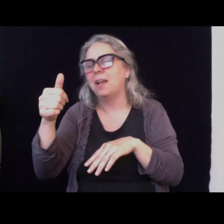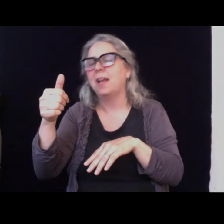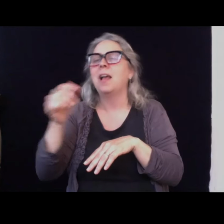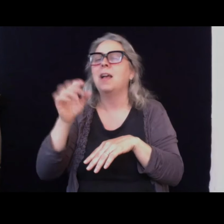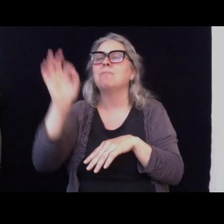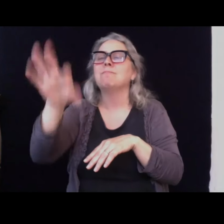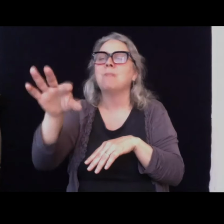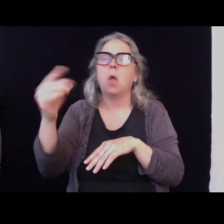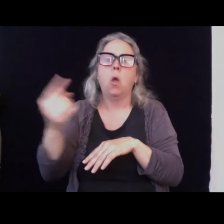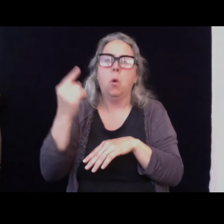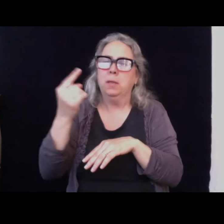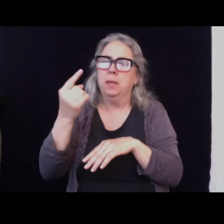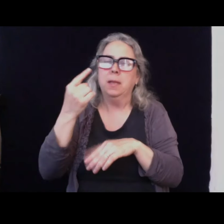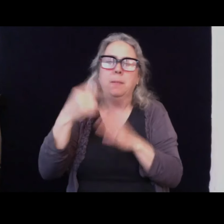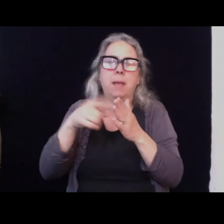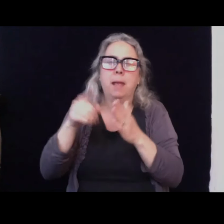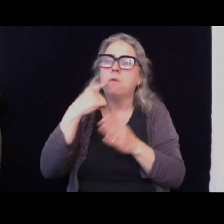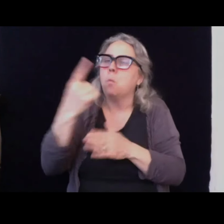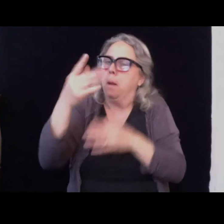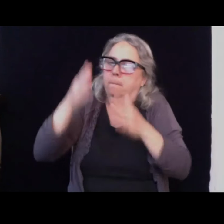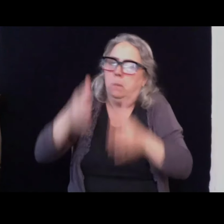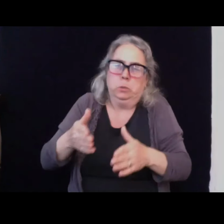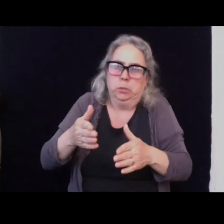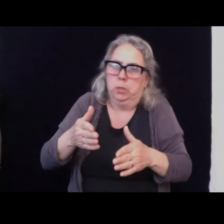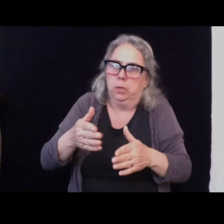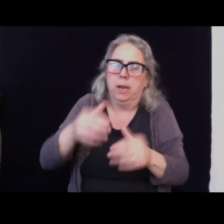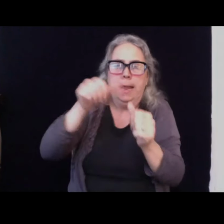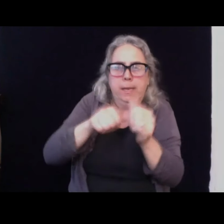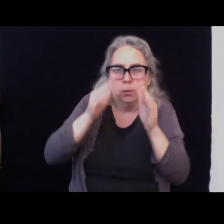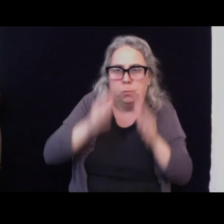for one person. So each person